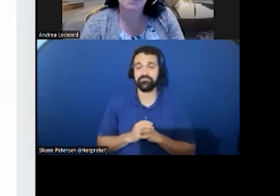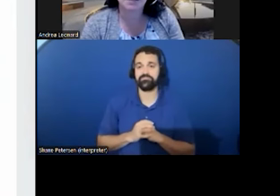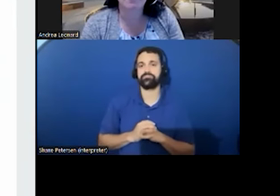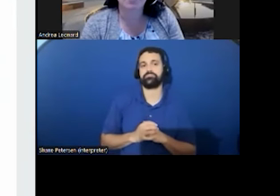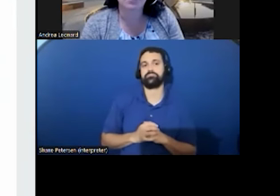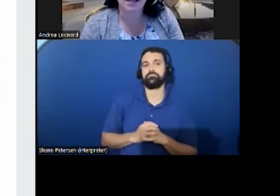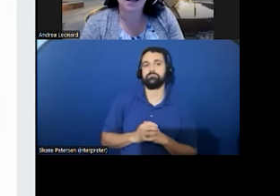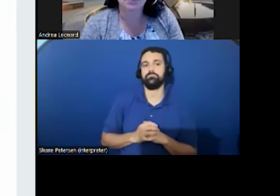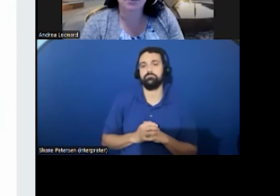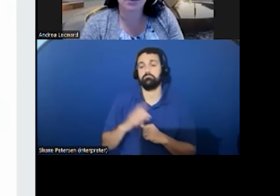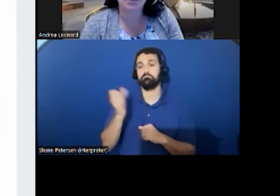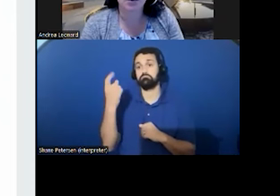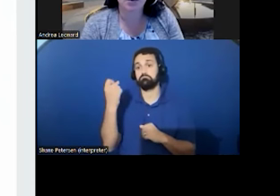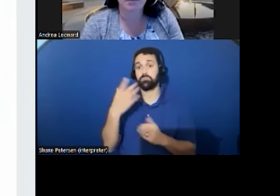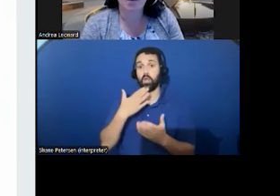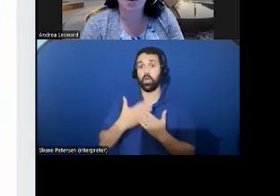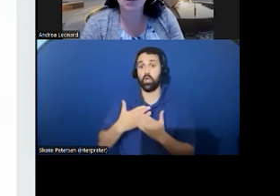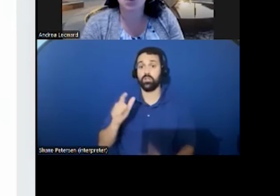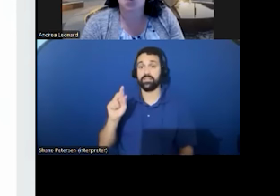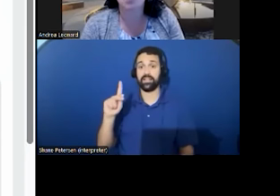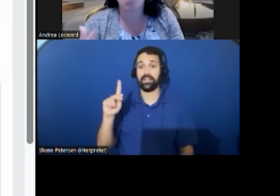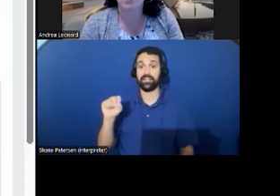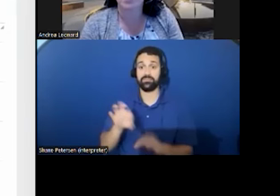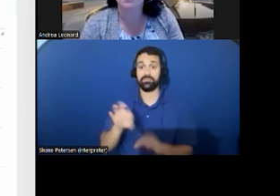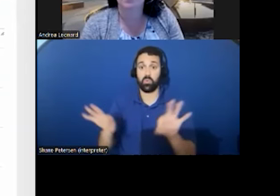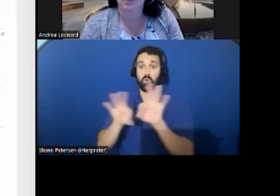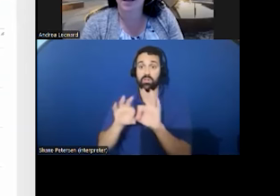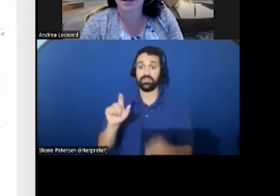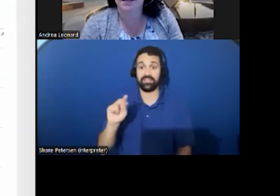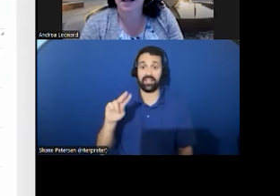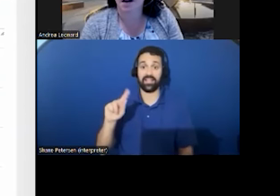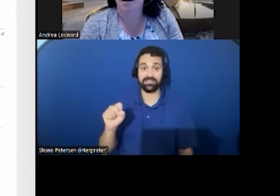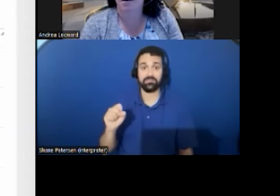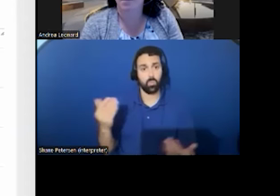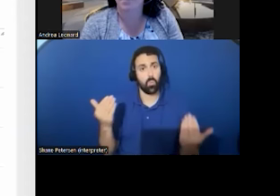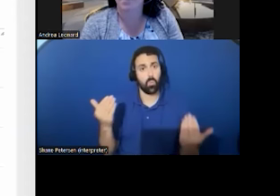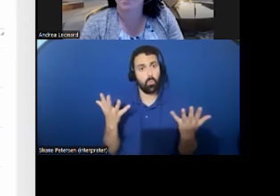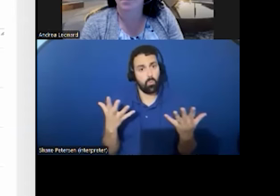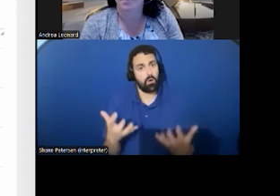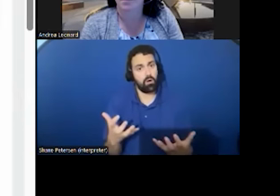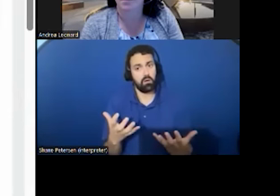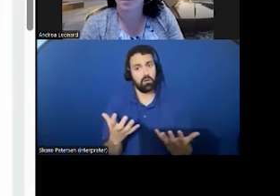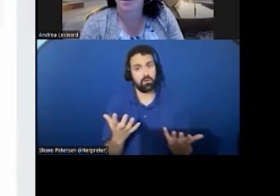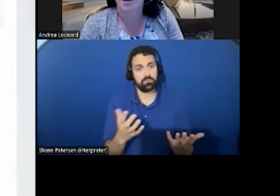as meaningful links are concerned, of course, we want the different links in our